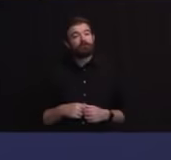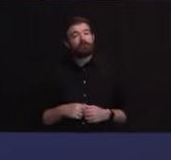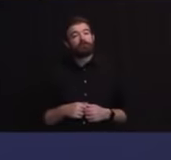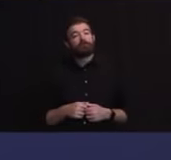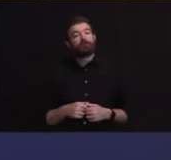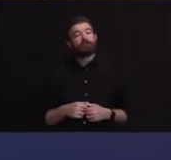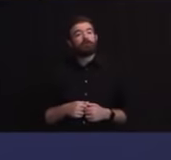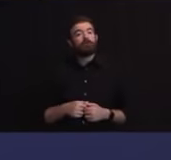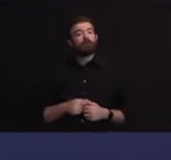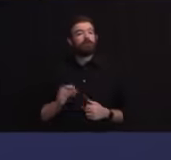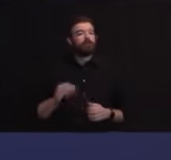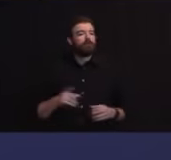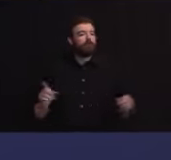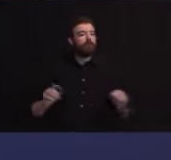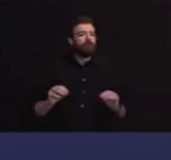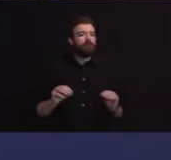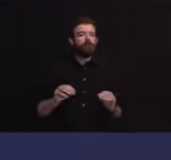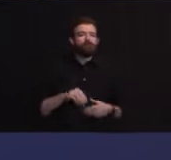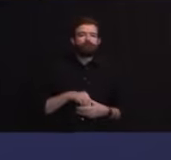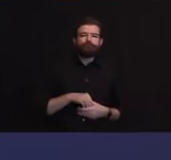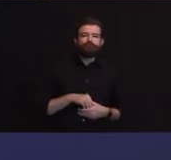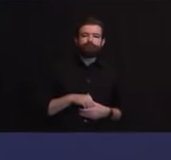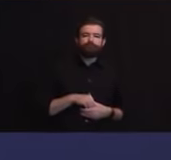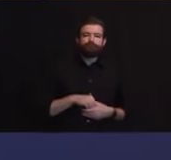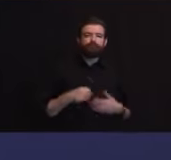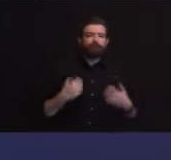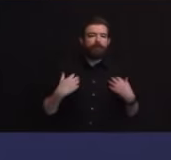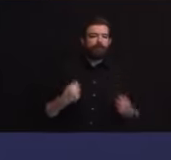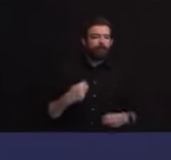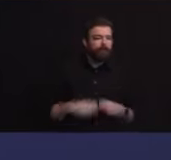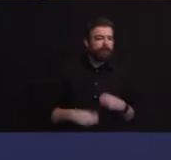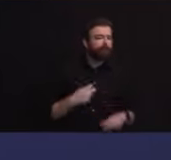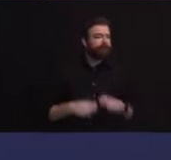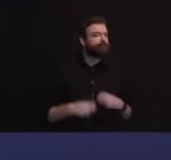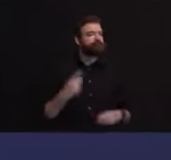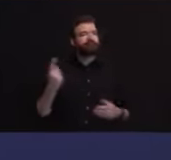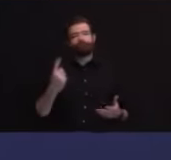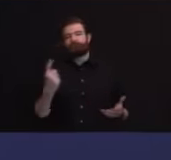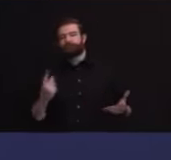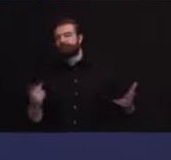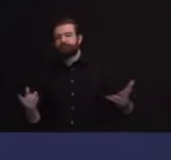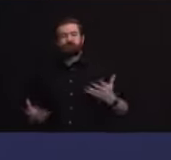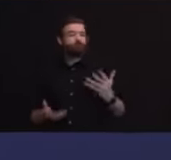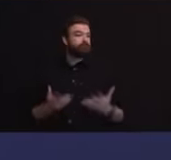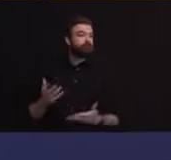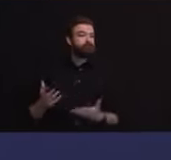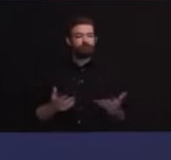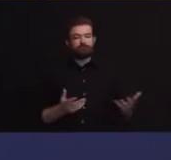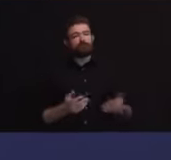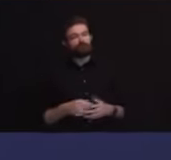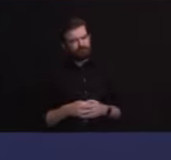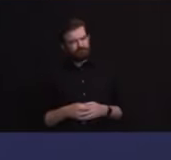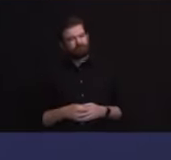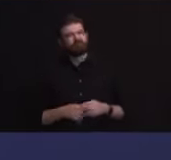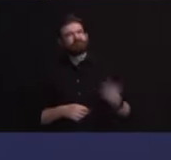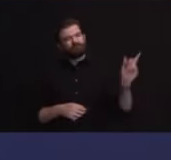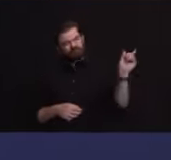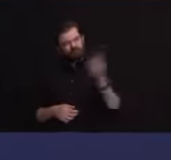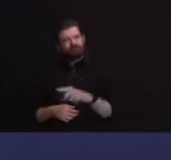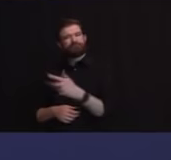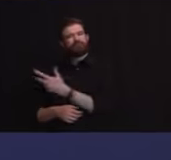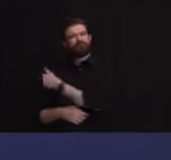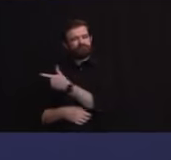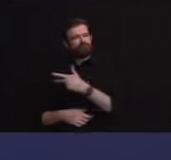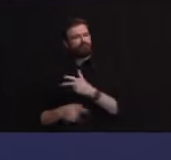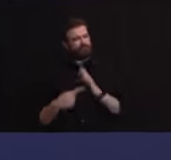reaction, that is a visible proof to your neighbor, your family member, your coworker, your friend,